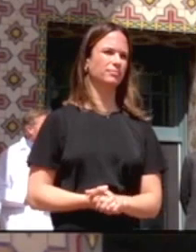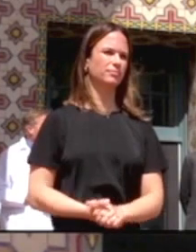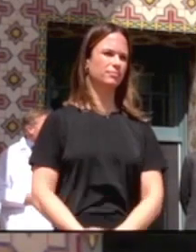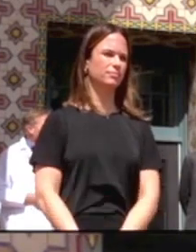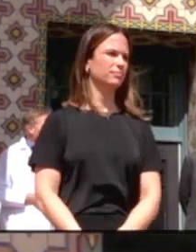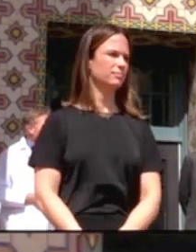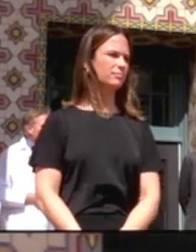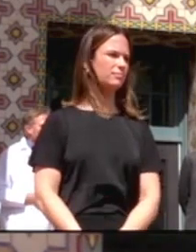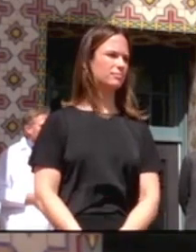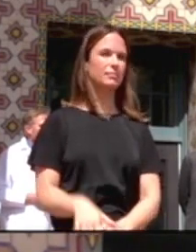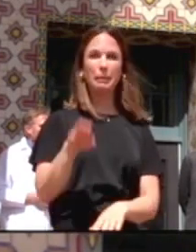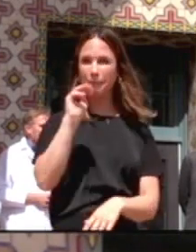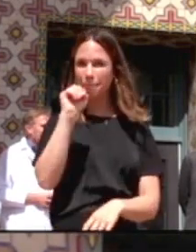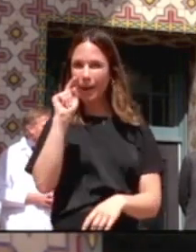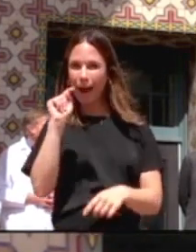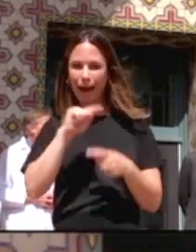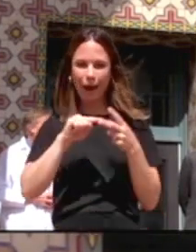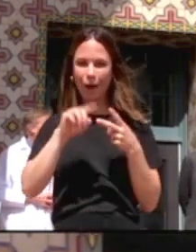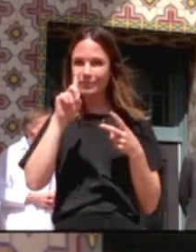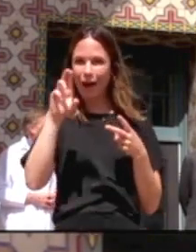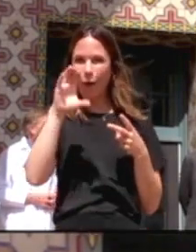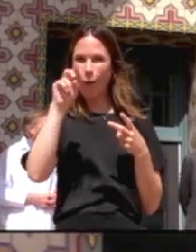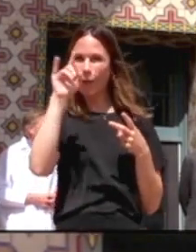And Matt, Dr. Cody?